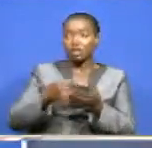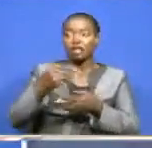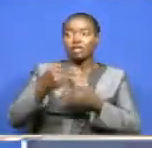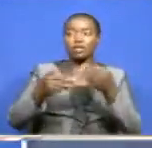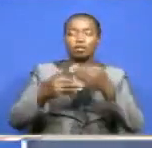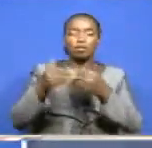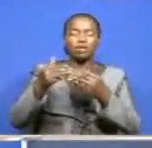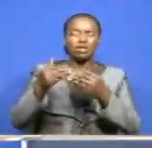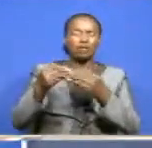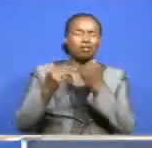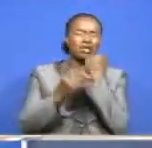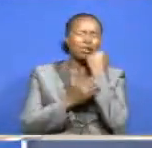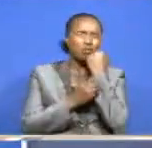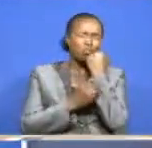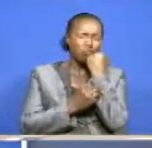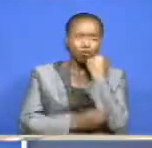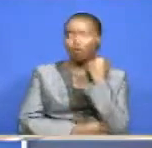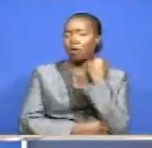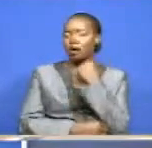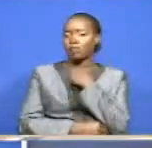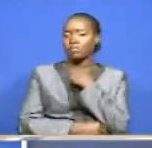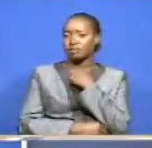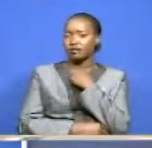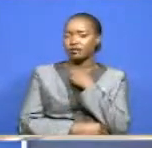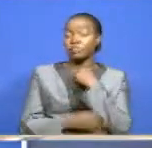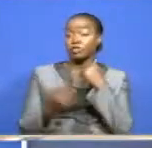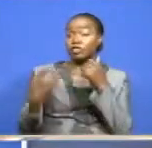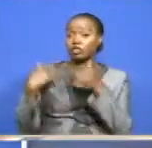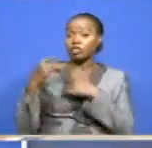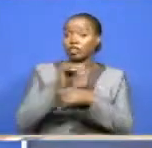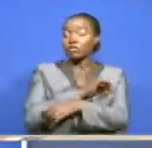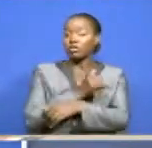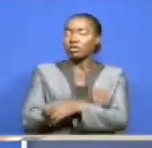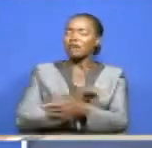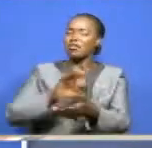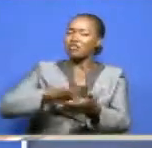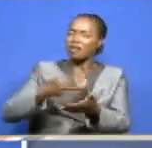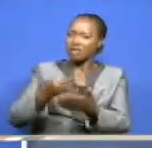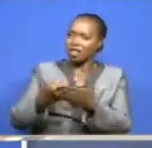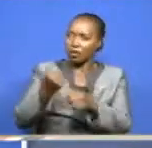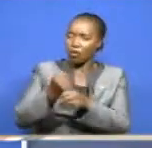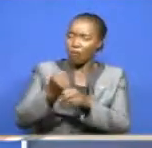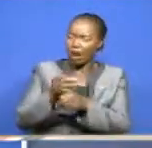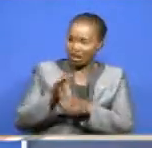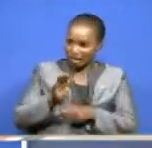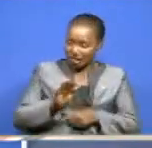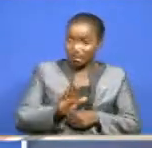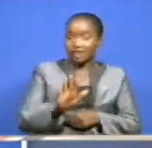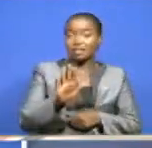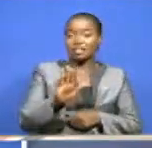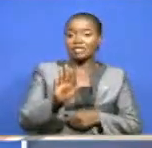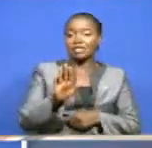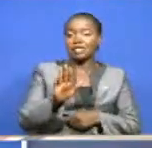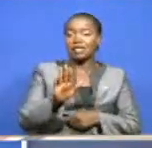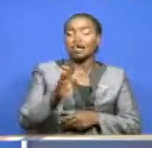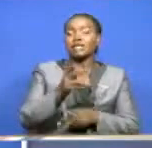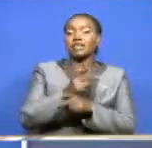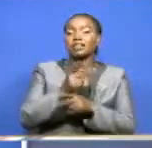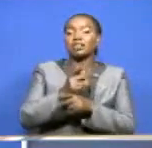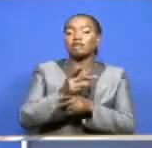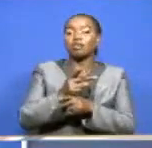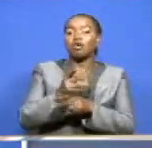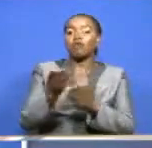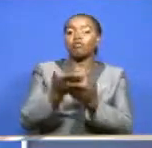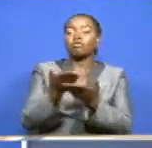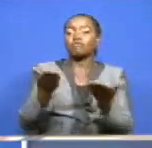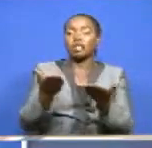a pathetic state. The locals claim concerned authorities have failed to carry out timely maintenance of the facility and